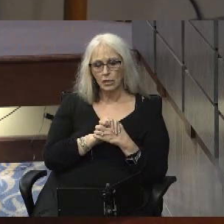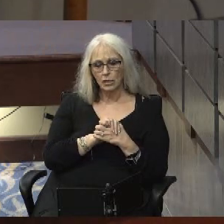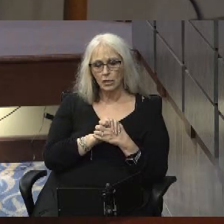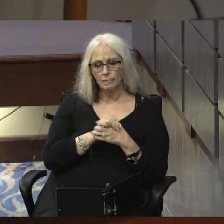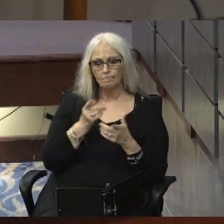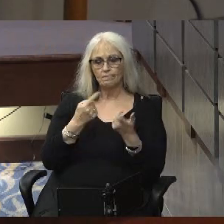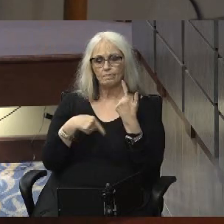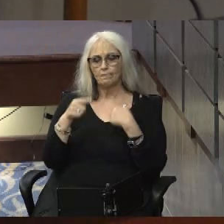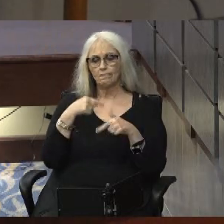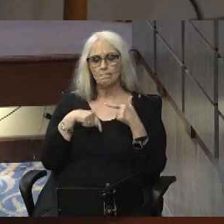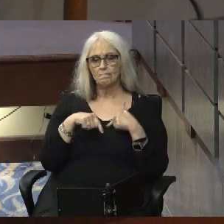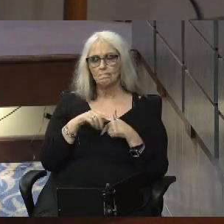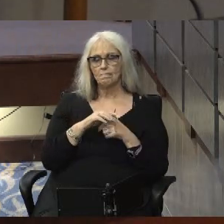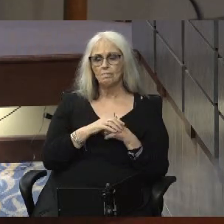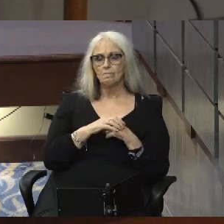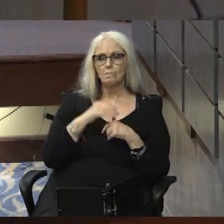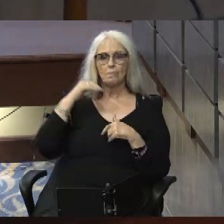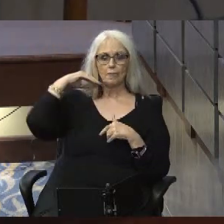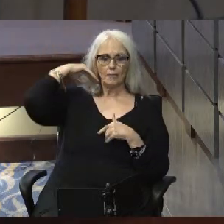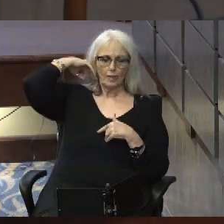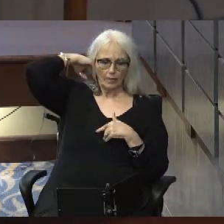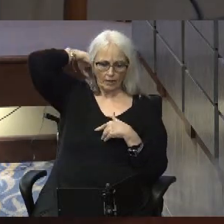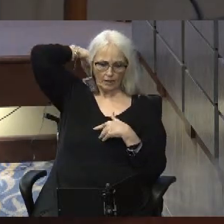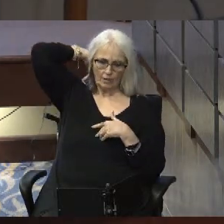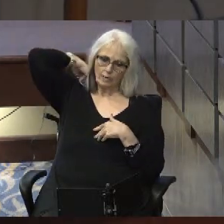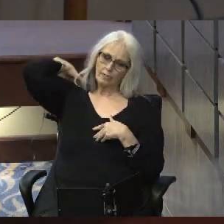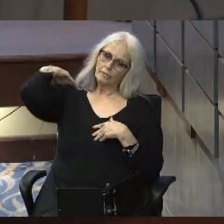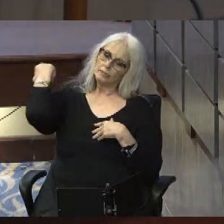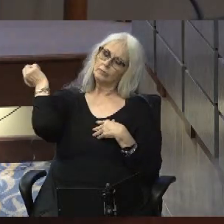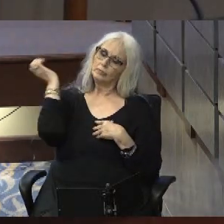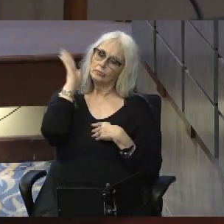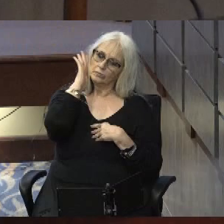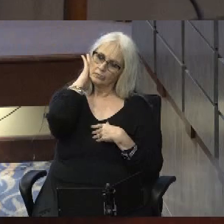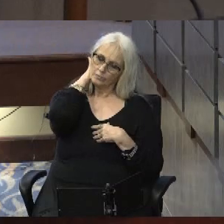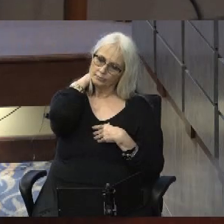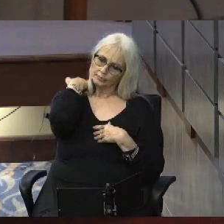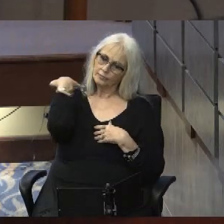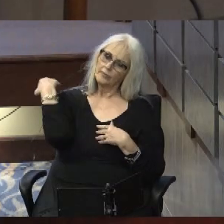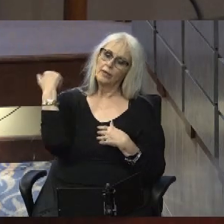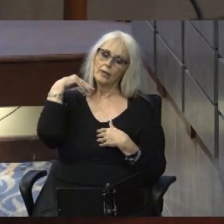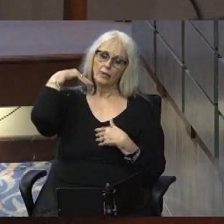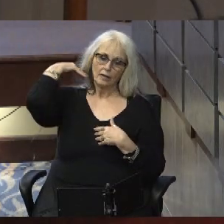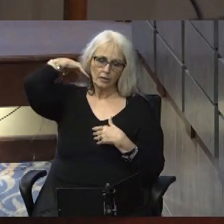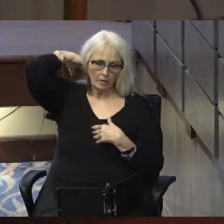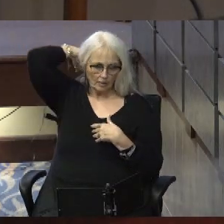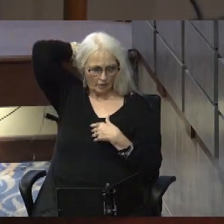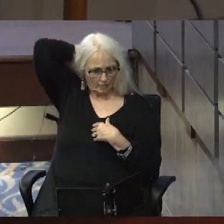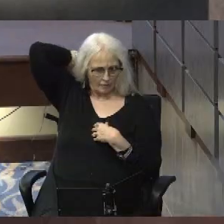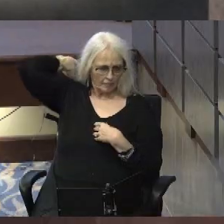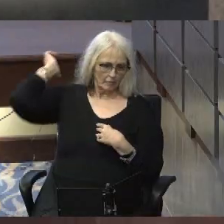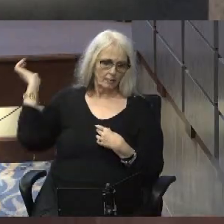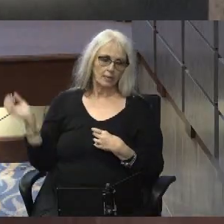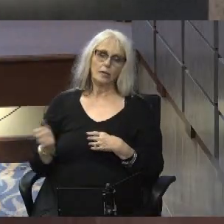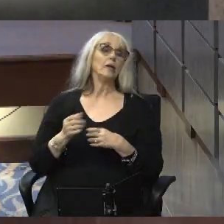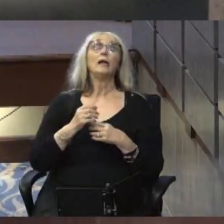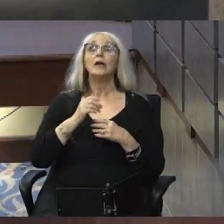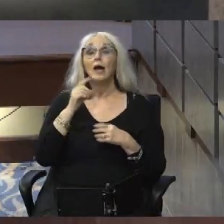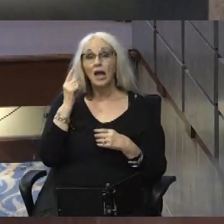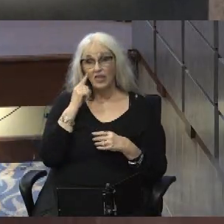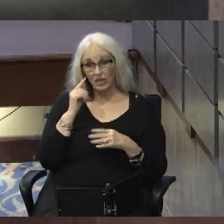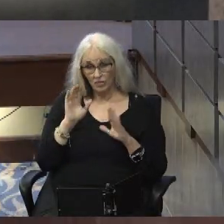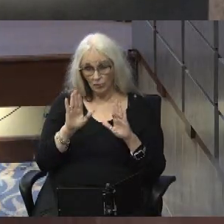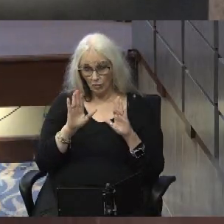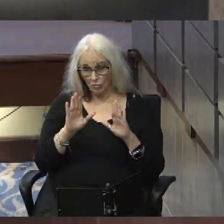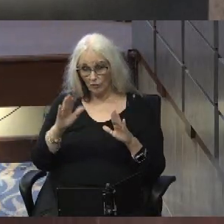Maybe if you scroll. And while you're getting there, I think one thing, I'll have some comments at the end, but I think this will be a great